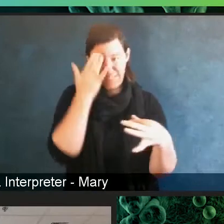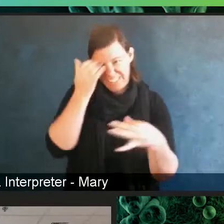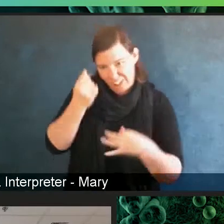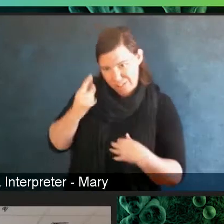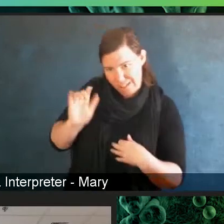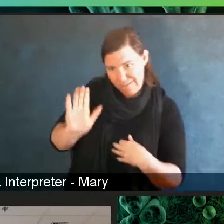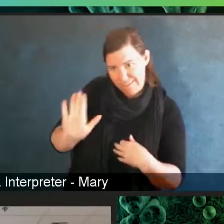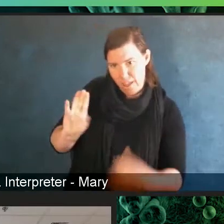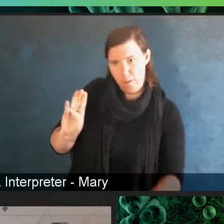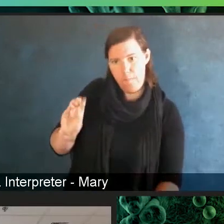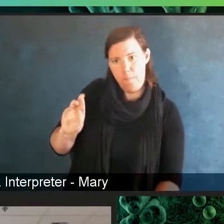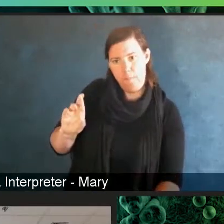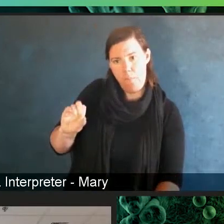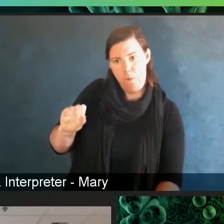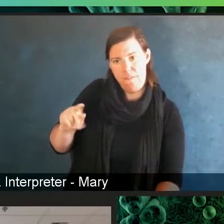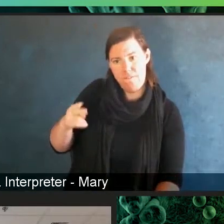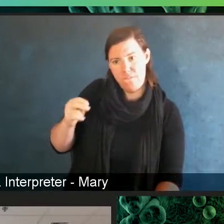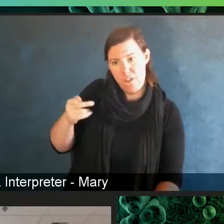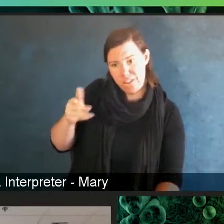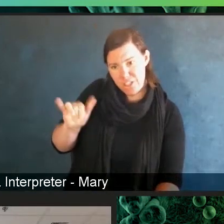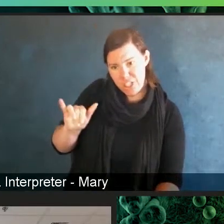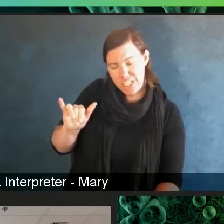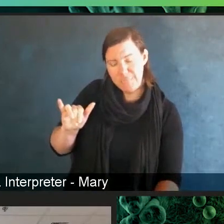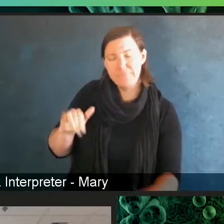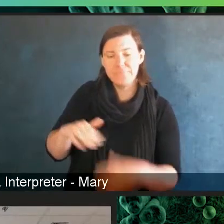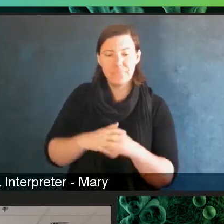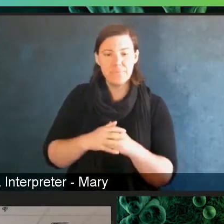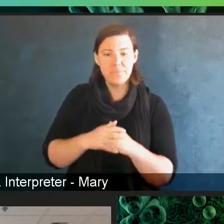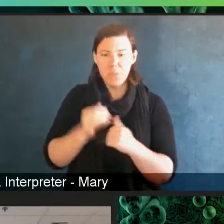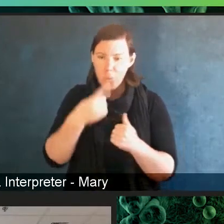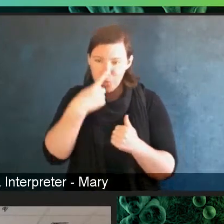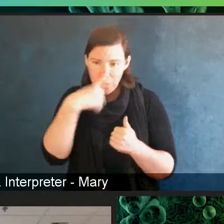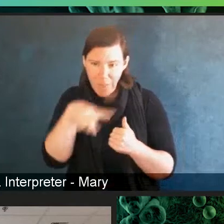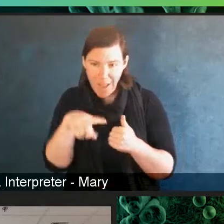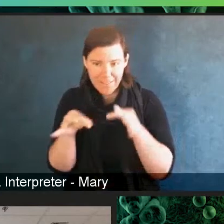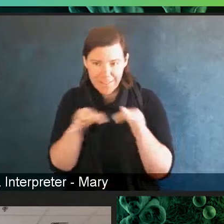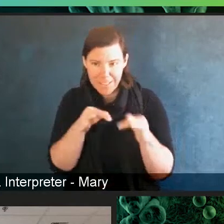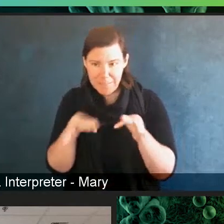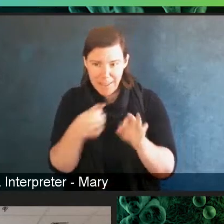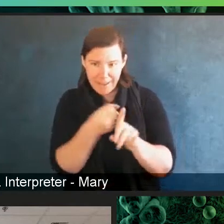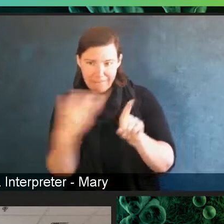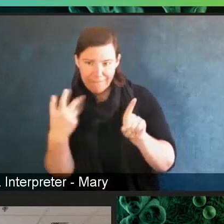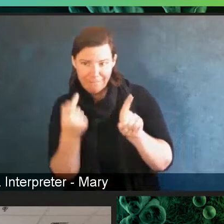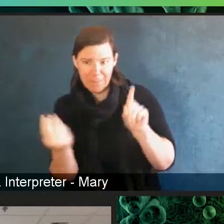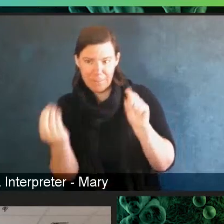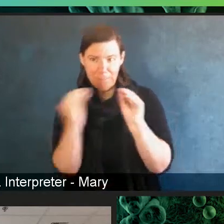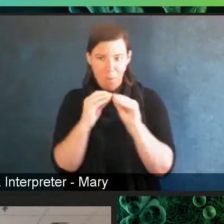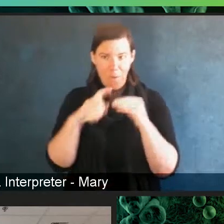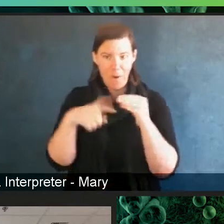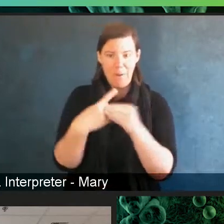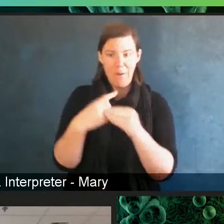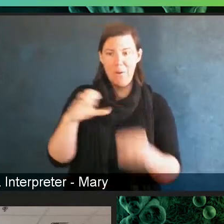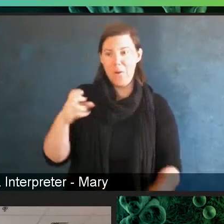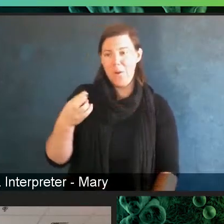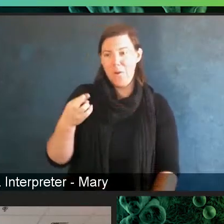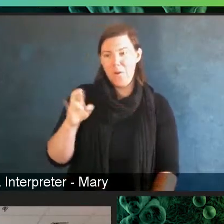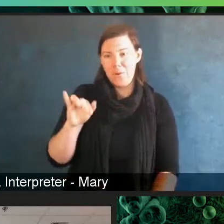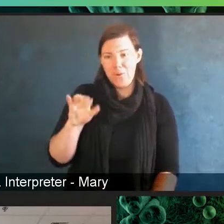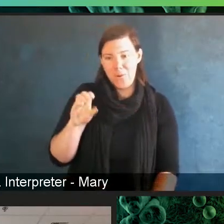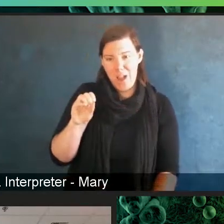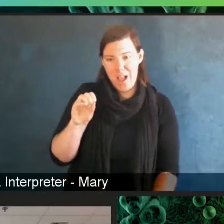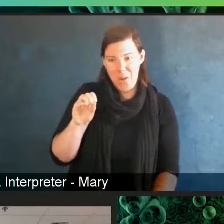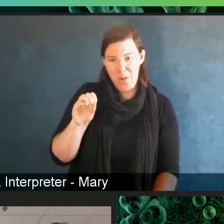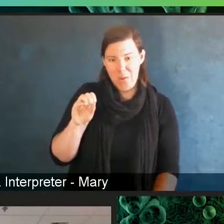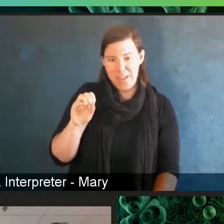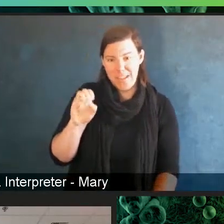cryo-EM in a way that we can sort of understand it. As I said to Gavin just a few seconds ago, some people on this call probably are